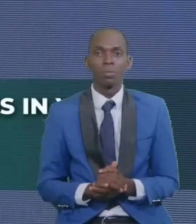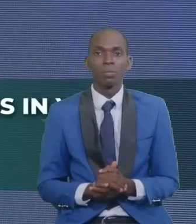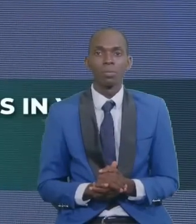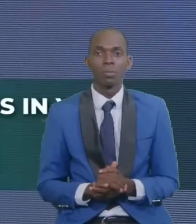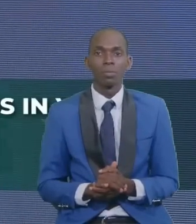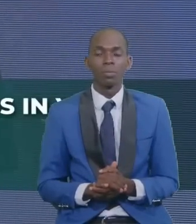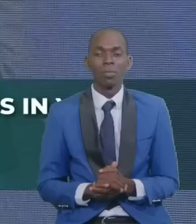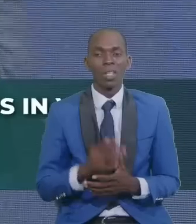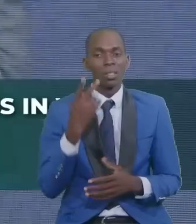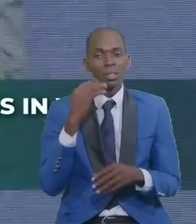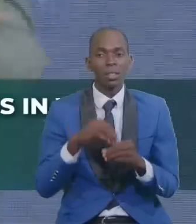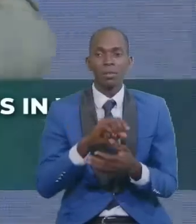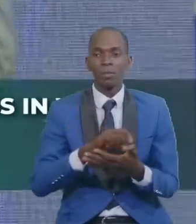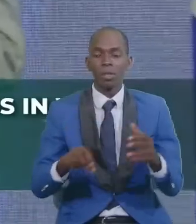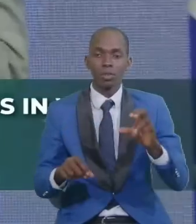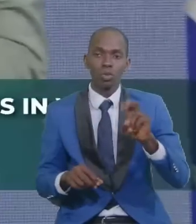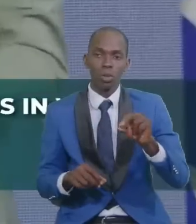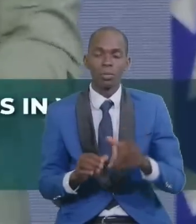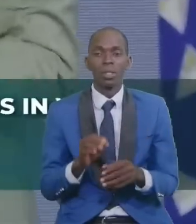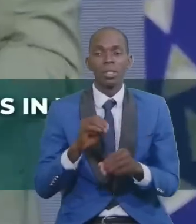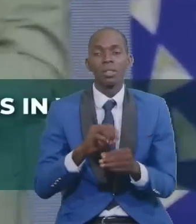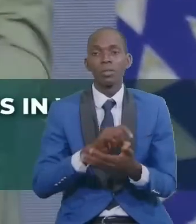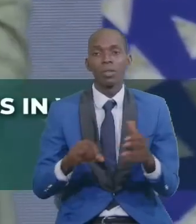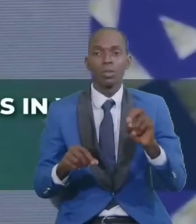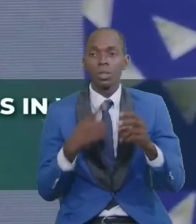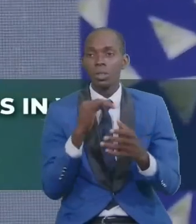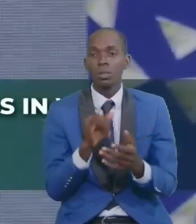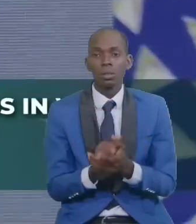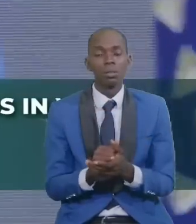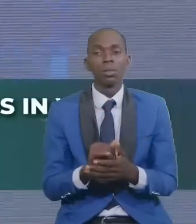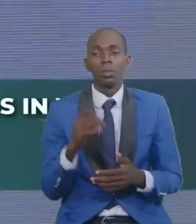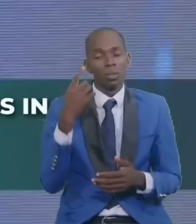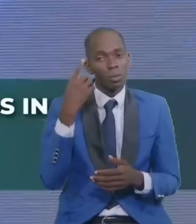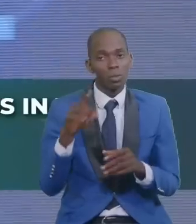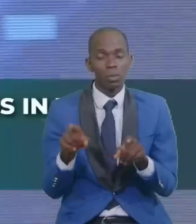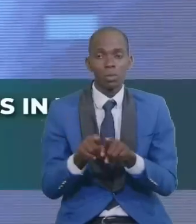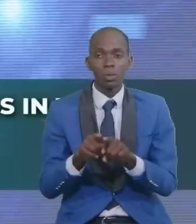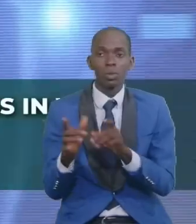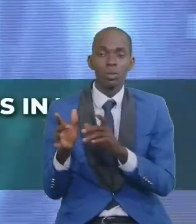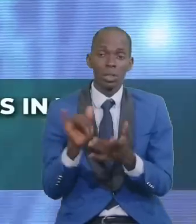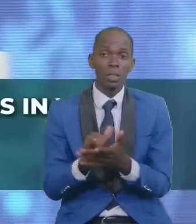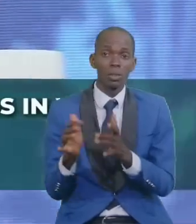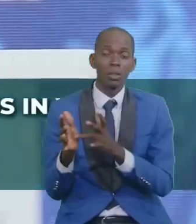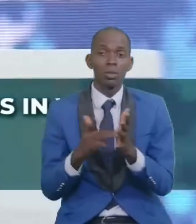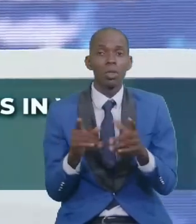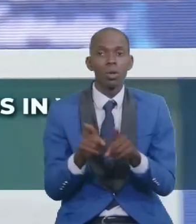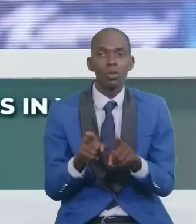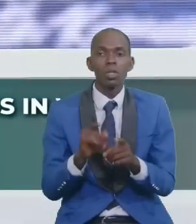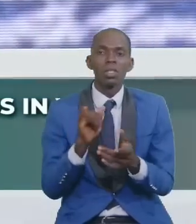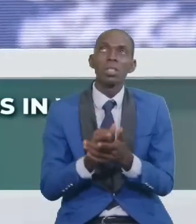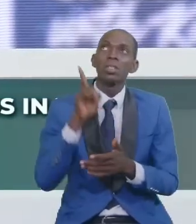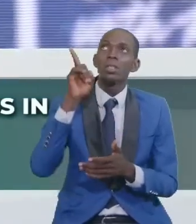Look at verse 12. In verse 12 it says, wherefore Jesus also, that he might sanctify